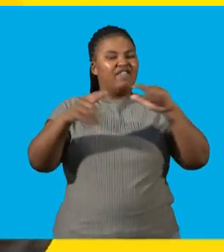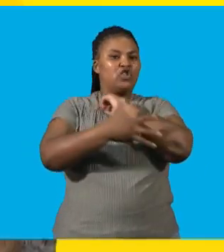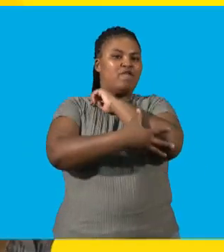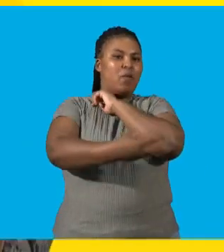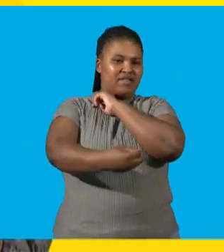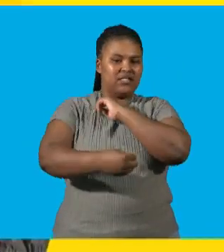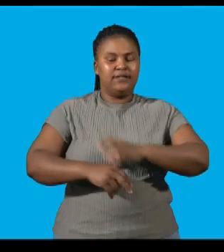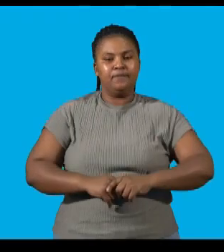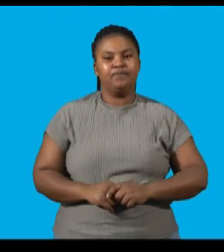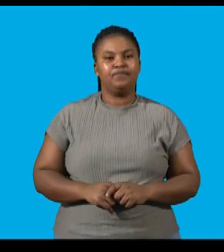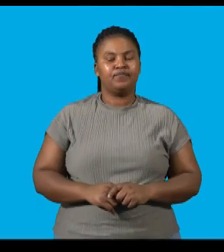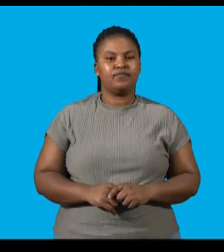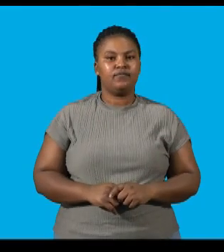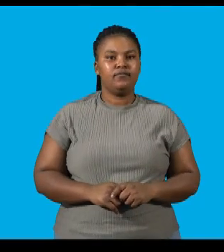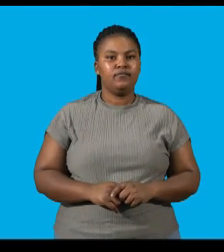poverty.